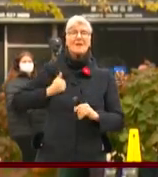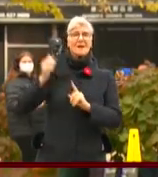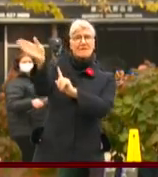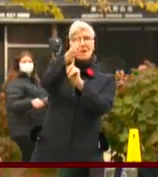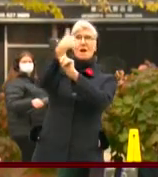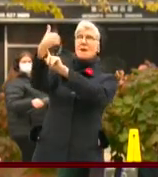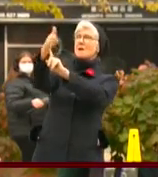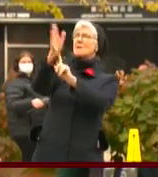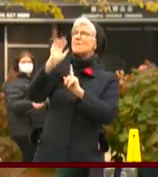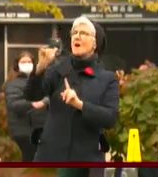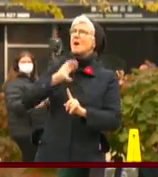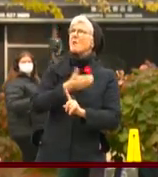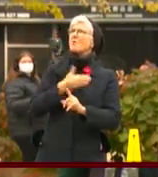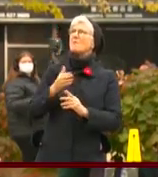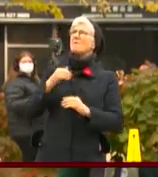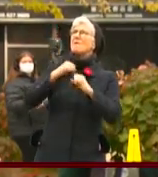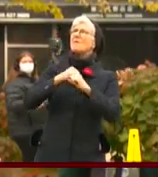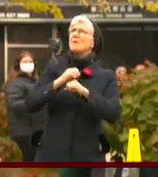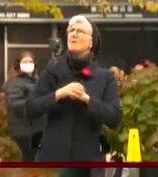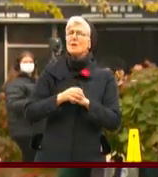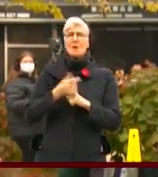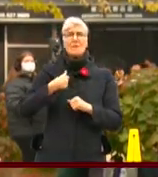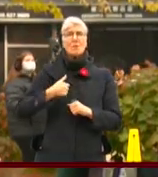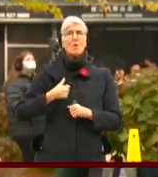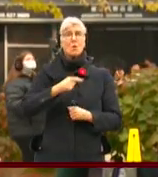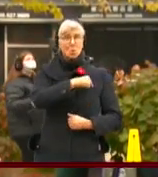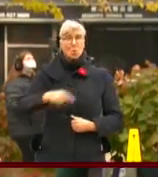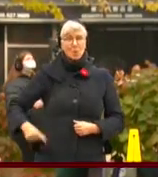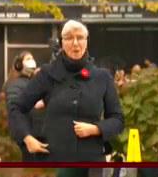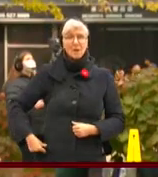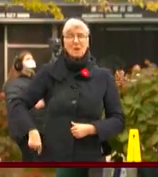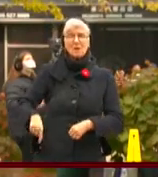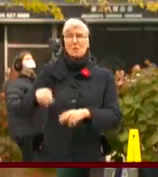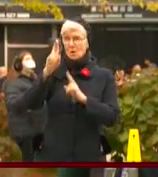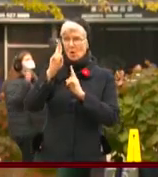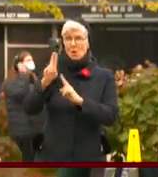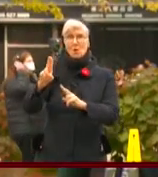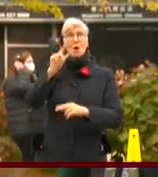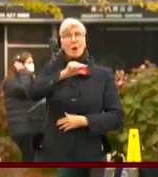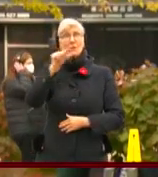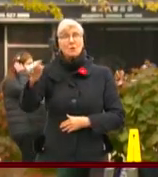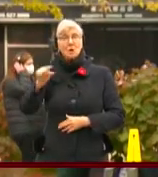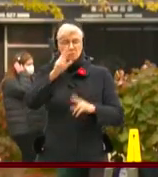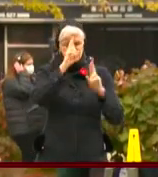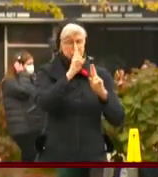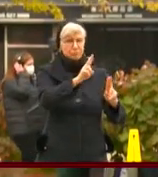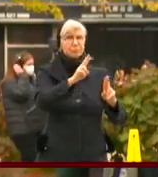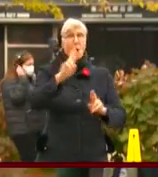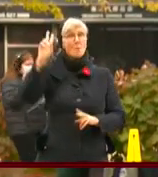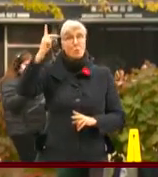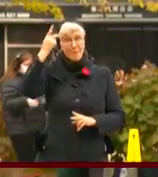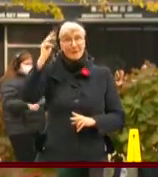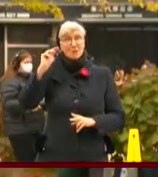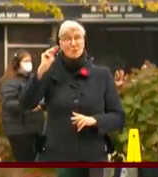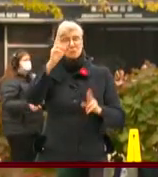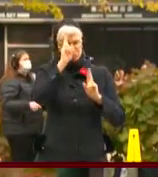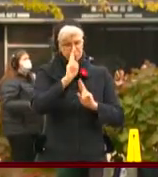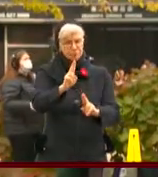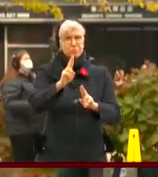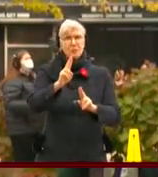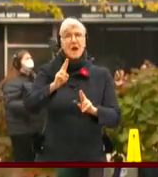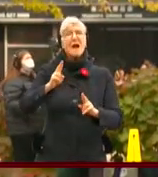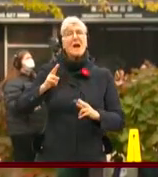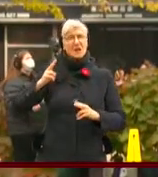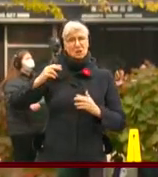at every level, and in a particular way for Her Majesty the Queen, the Governor General, the Prime Minister, and the Acting Chief of